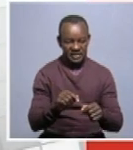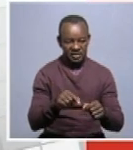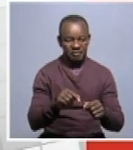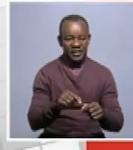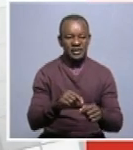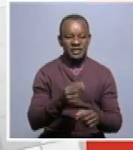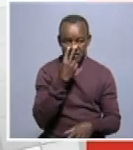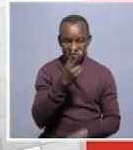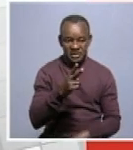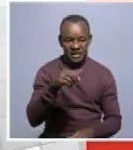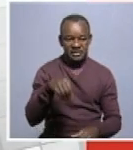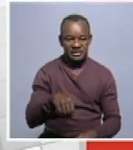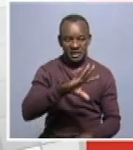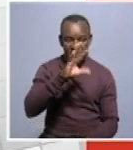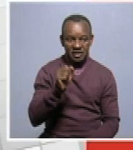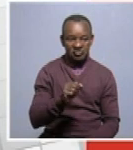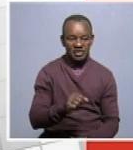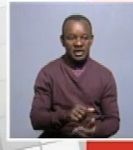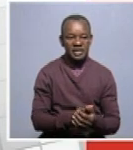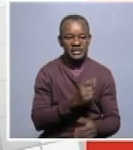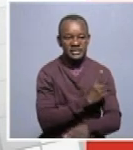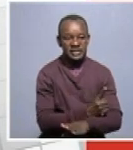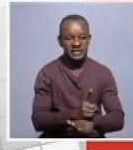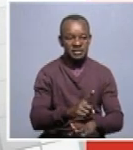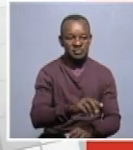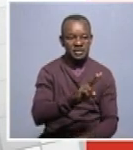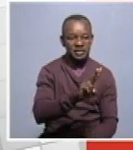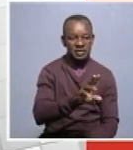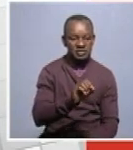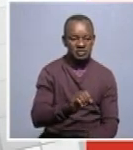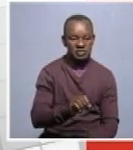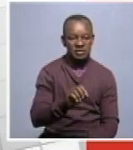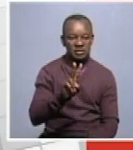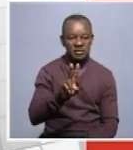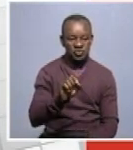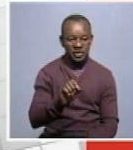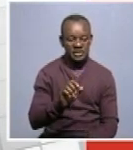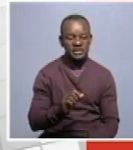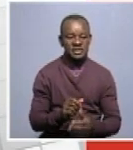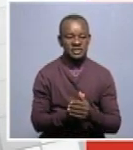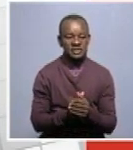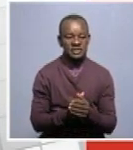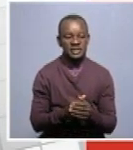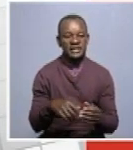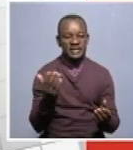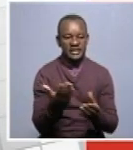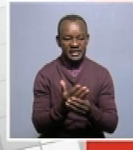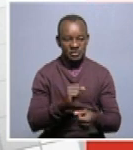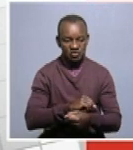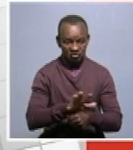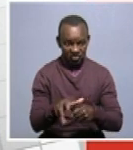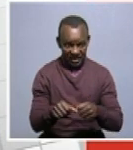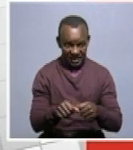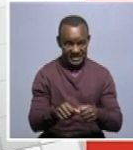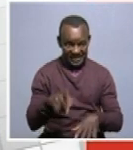2 other variants, the Gamma and the Delta variants, were identified this year.